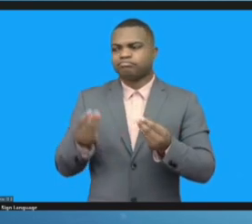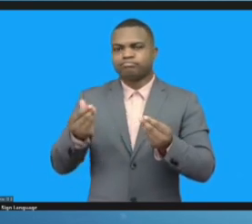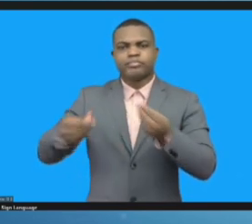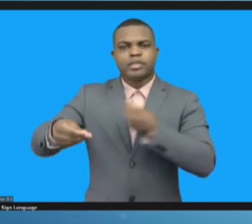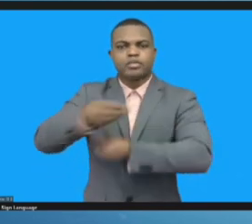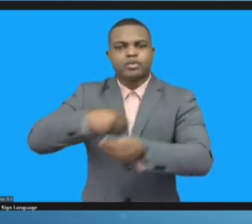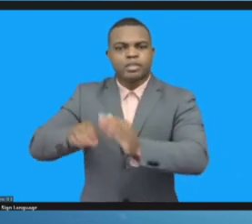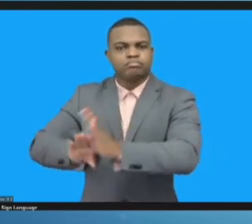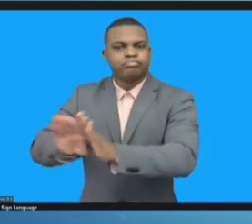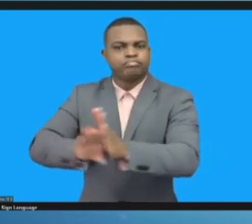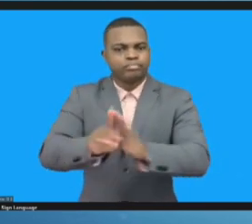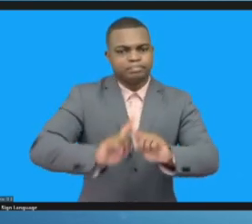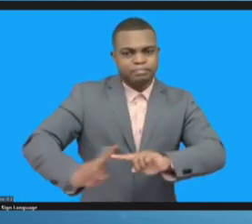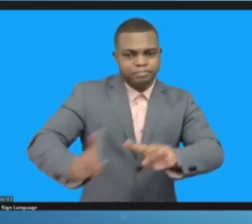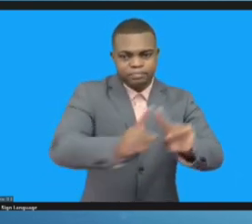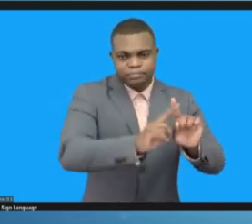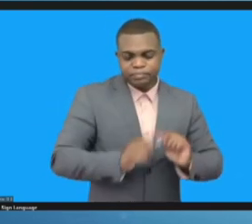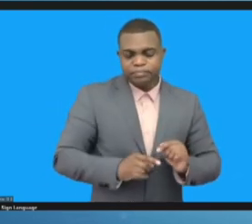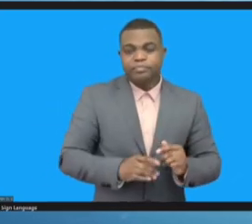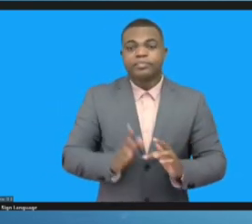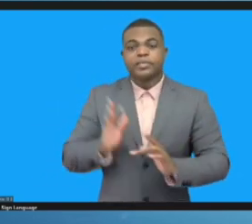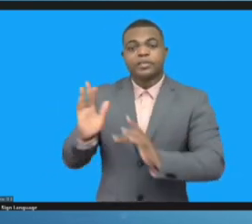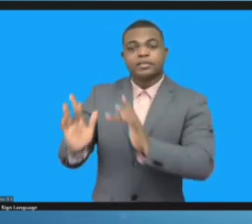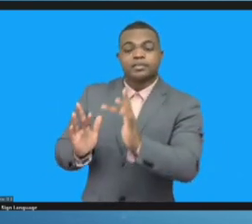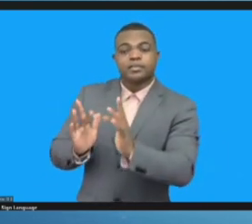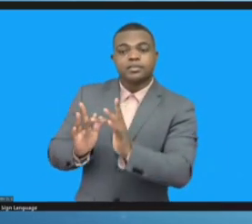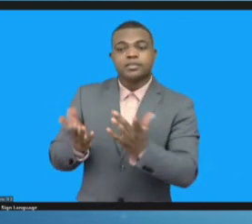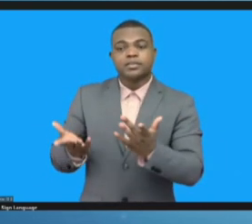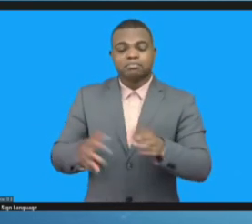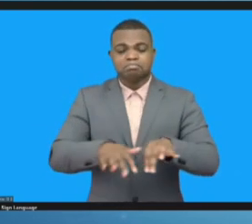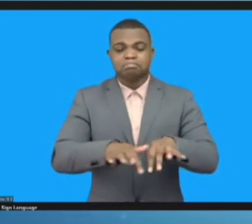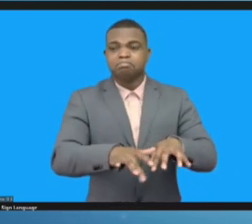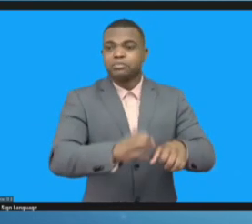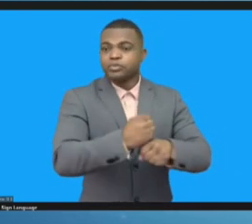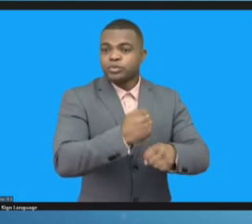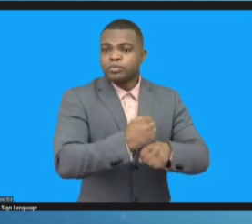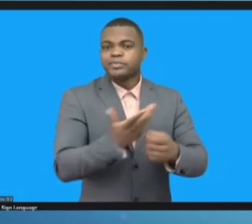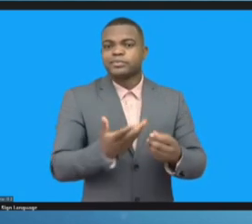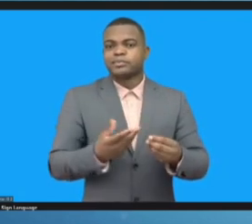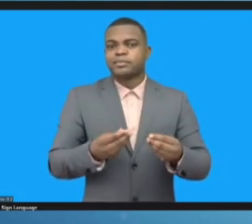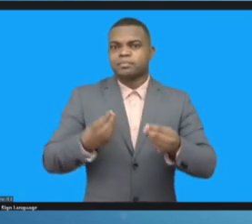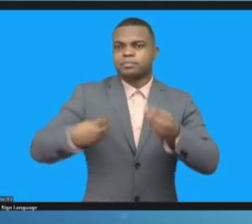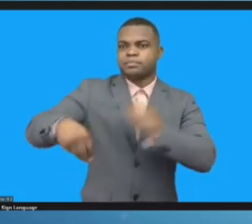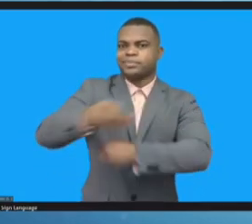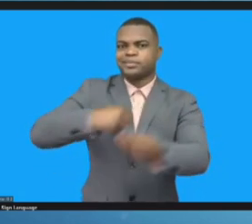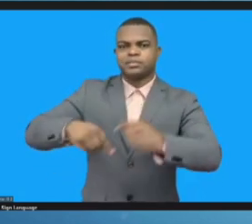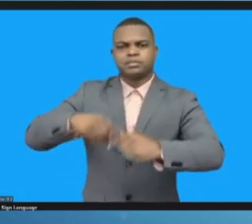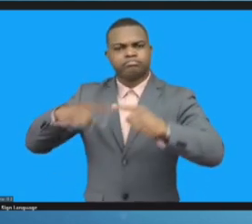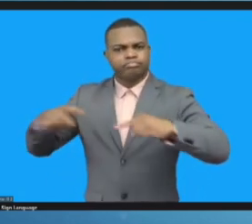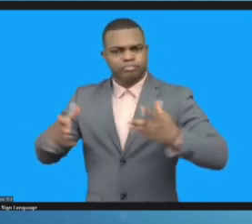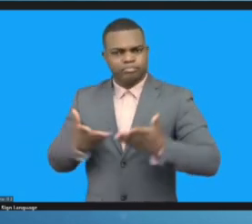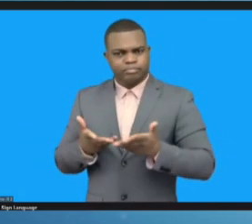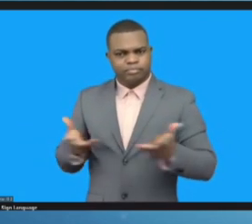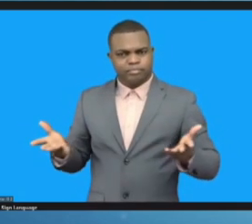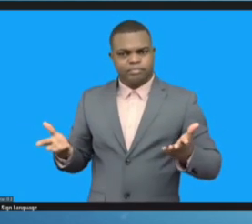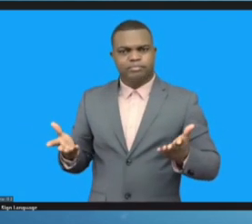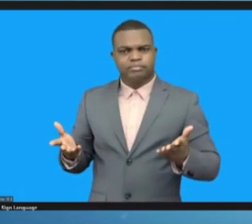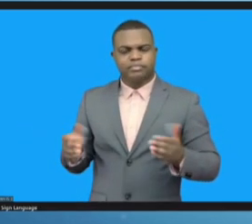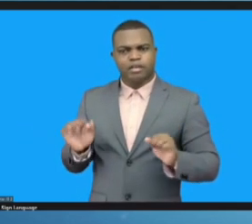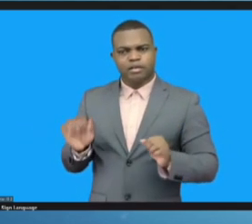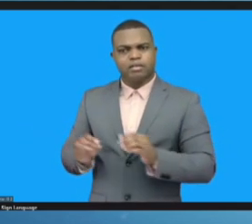For an open, free, and secure digital future for all, we need a resilient internet.